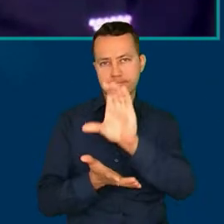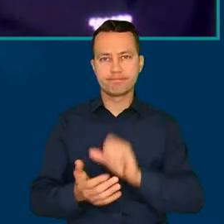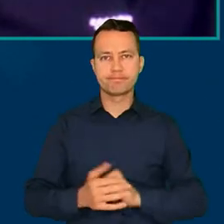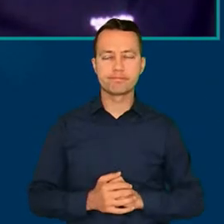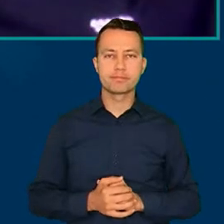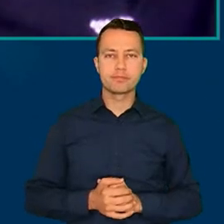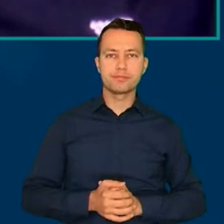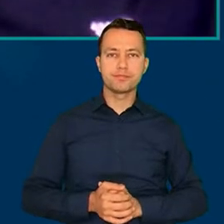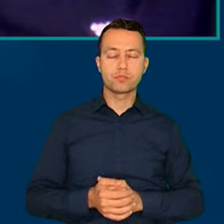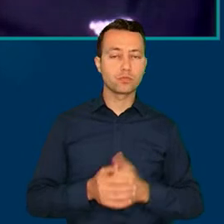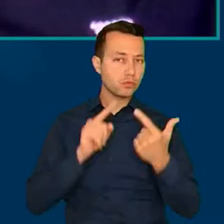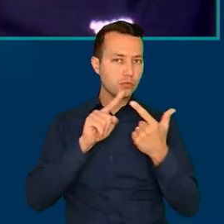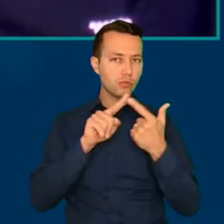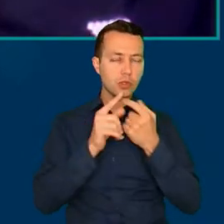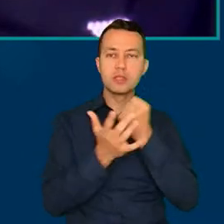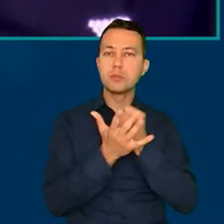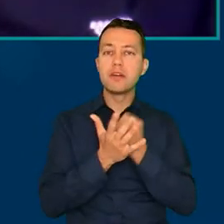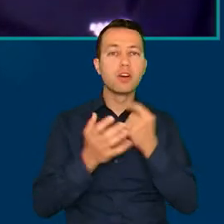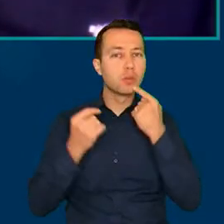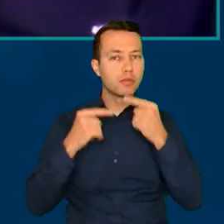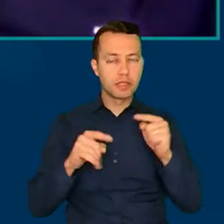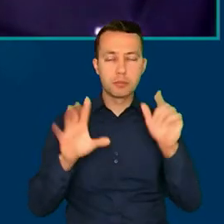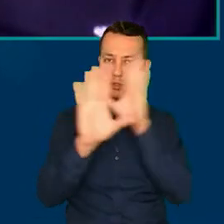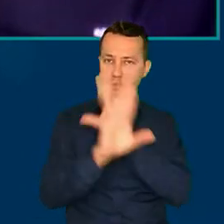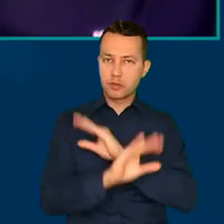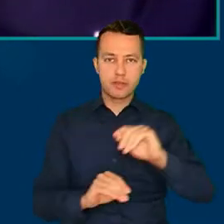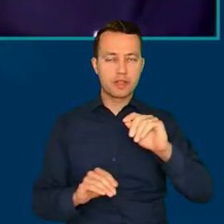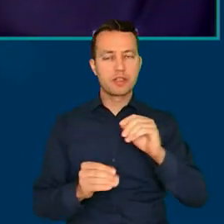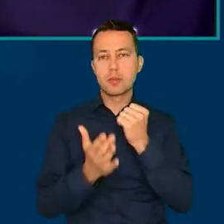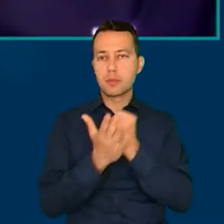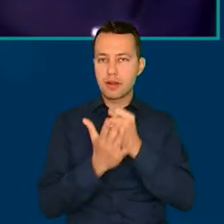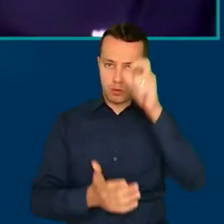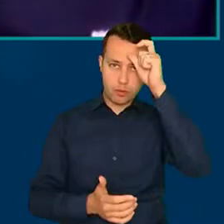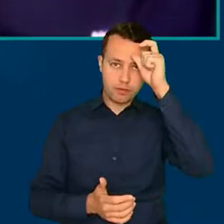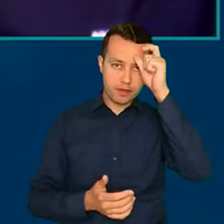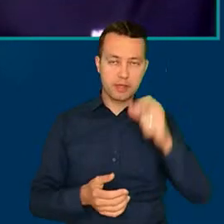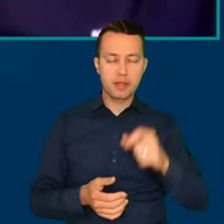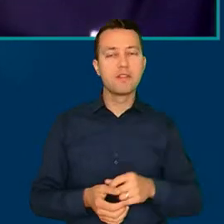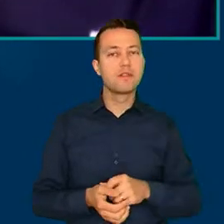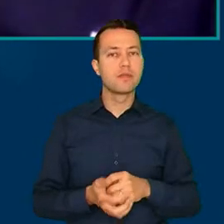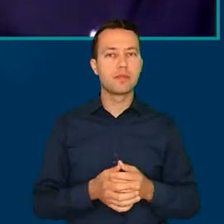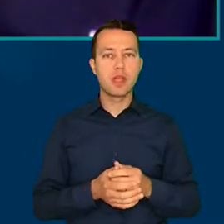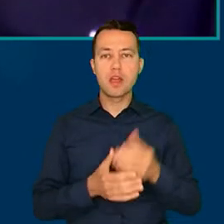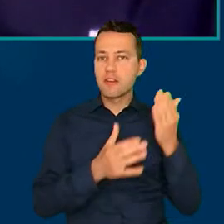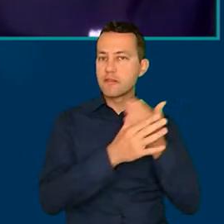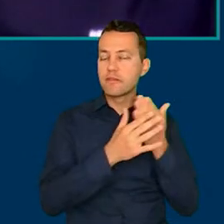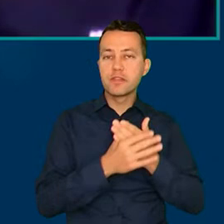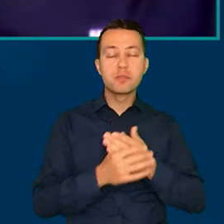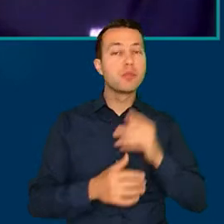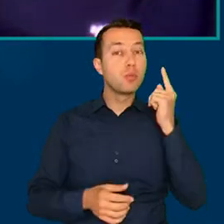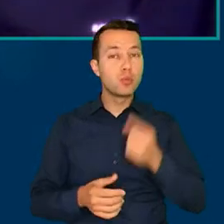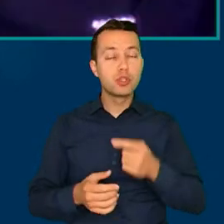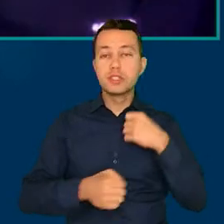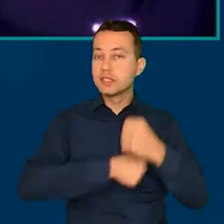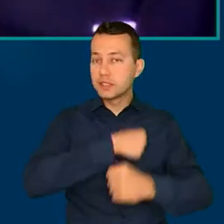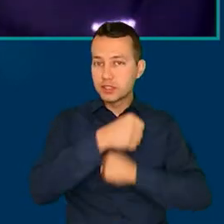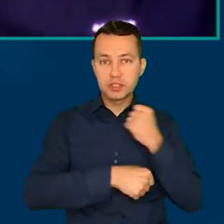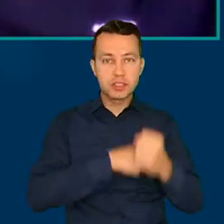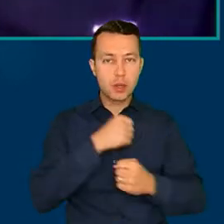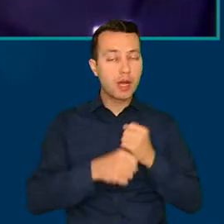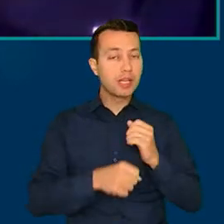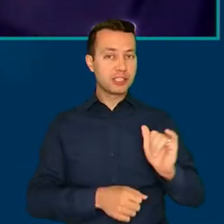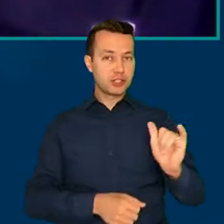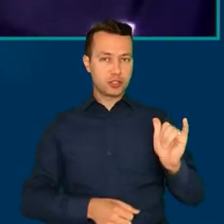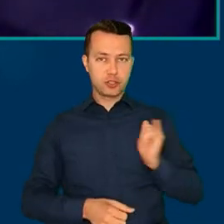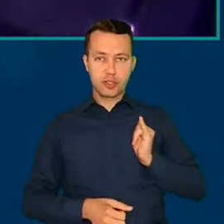the compensation. So the other area of human rights respect involves